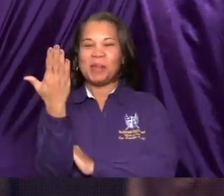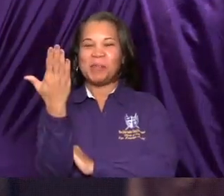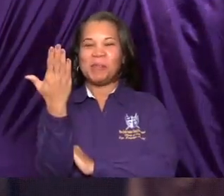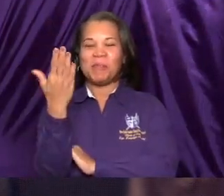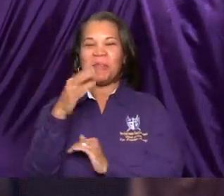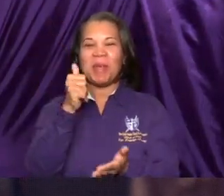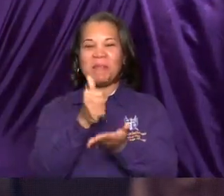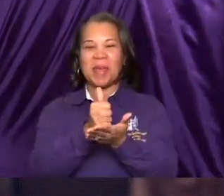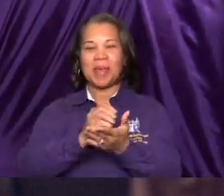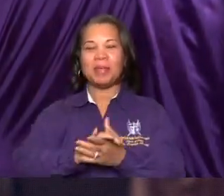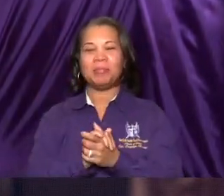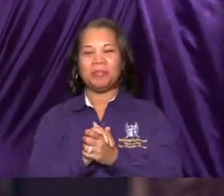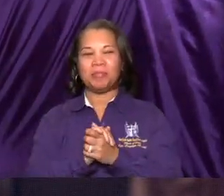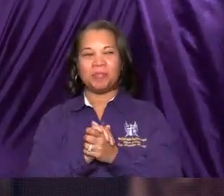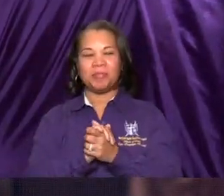Amen.